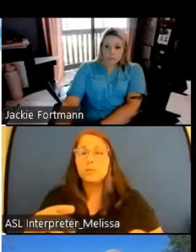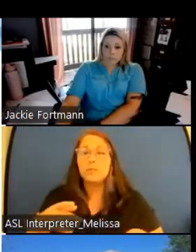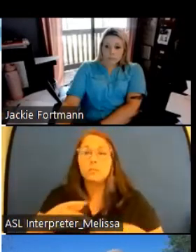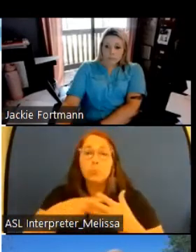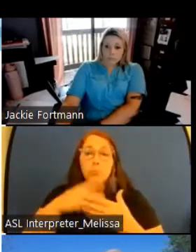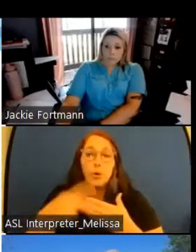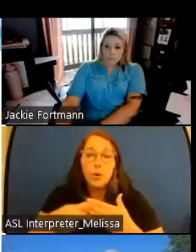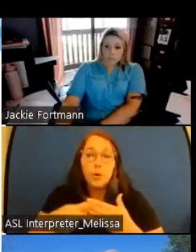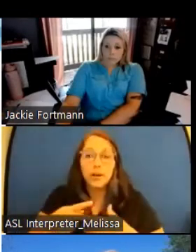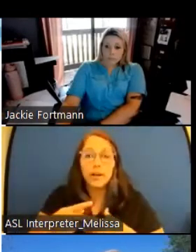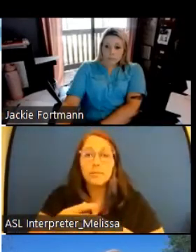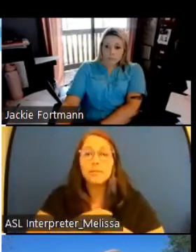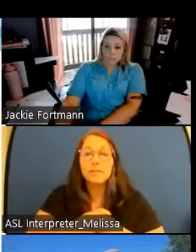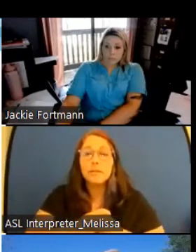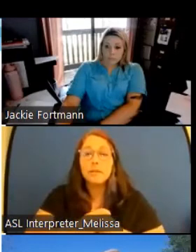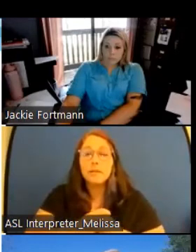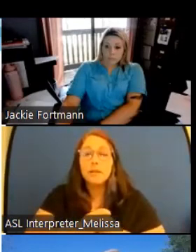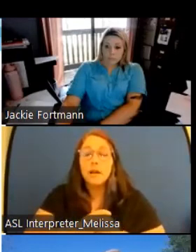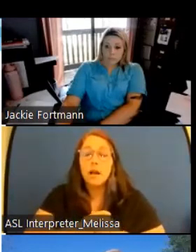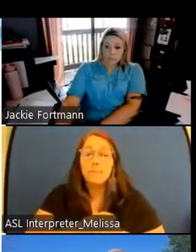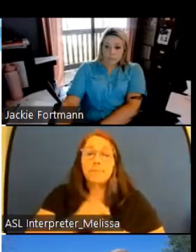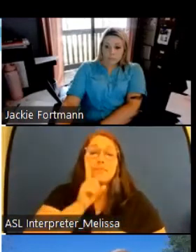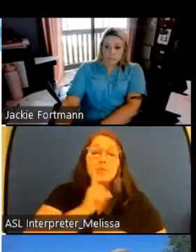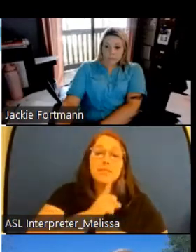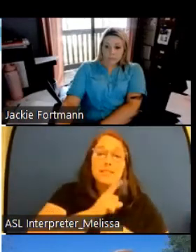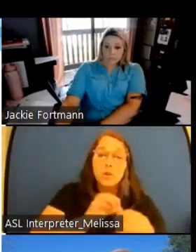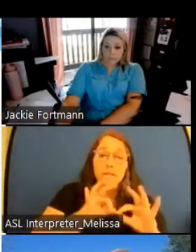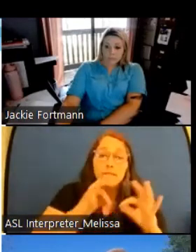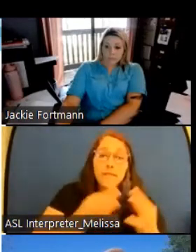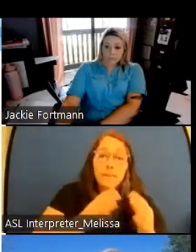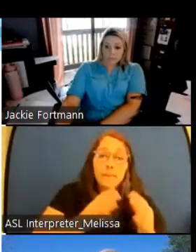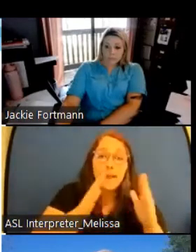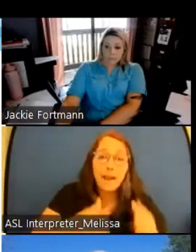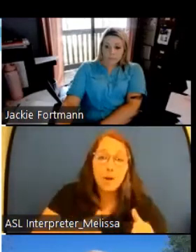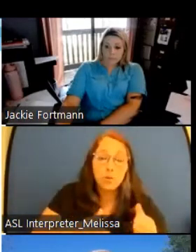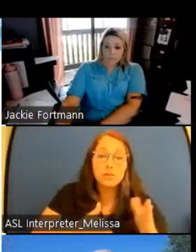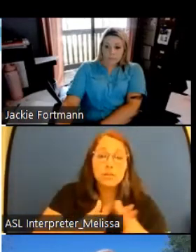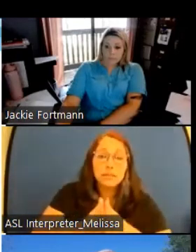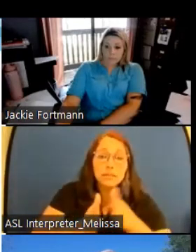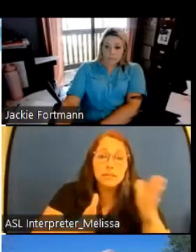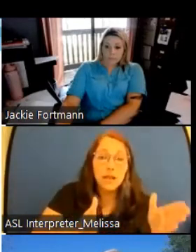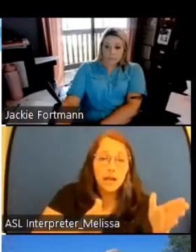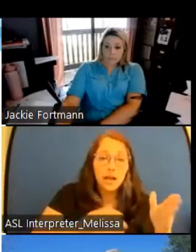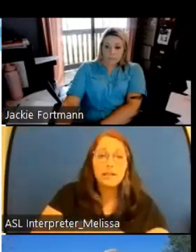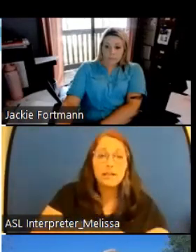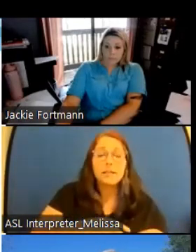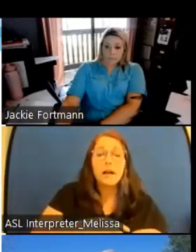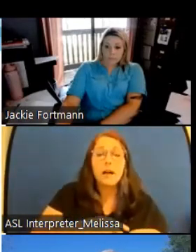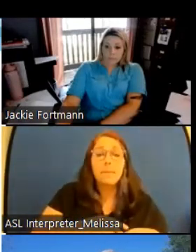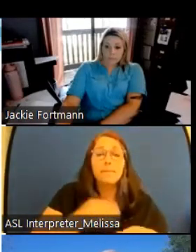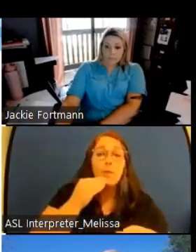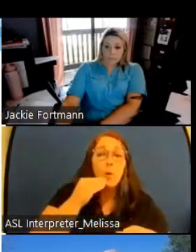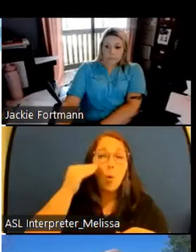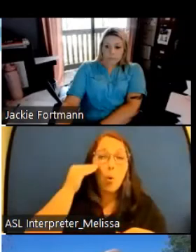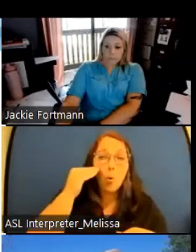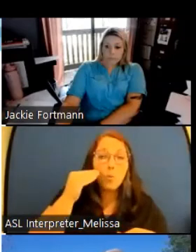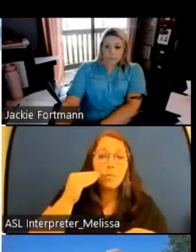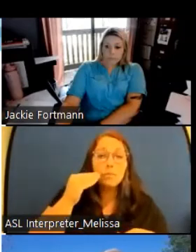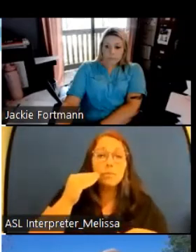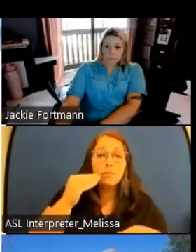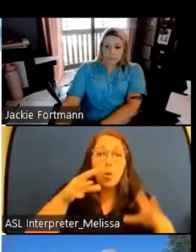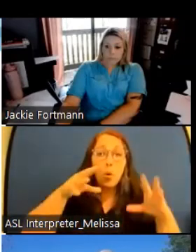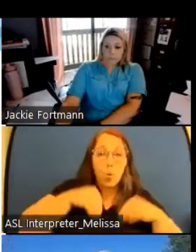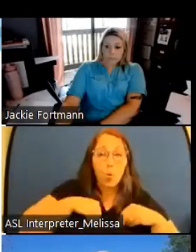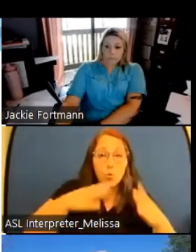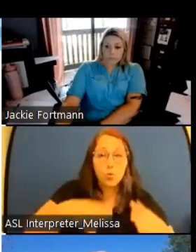the single-family housing side, we are making low-income homeowners' homes more energy efficient through weatherization